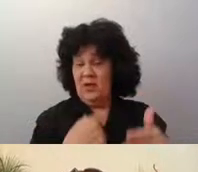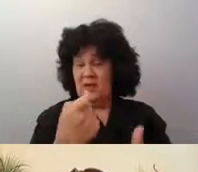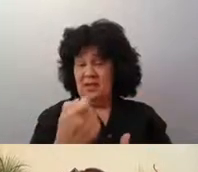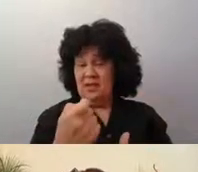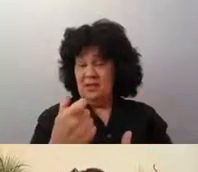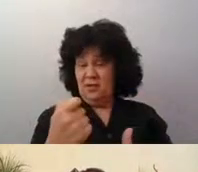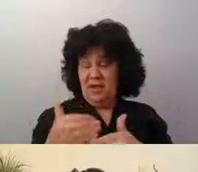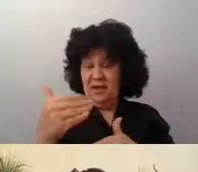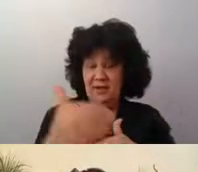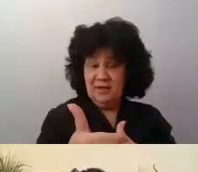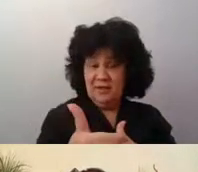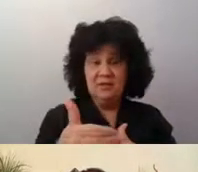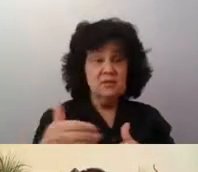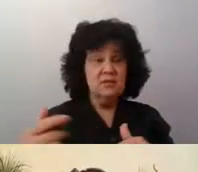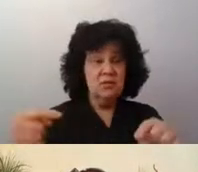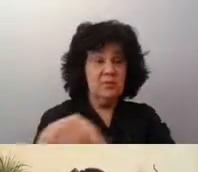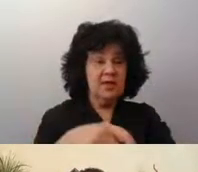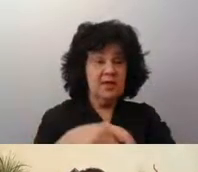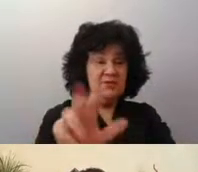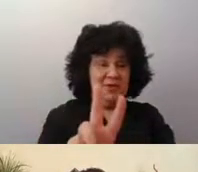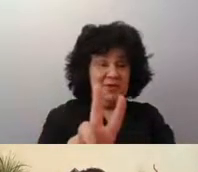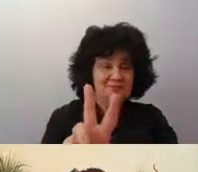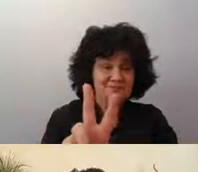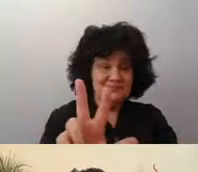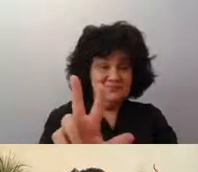can come back at 3 o'clock,